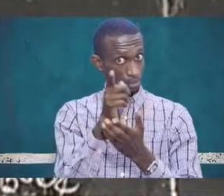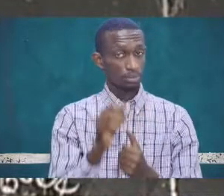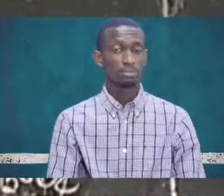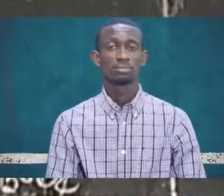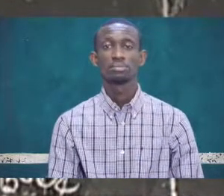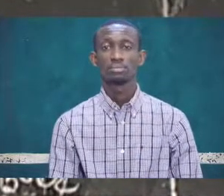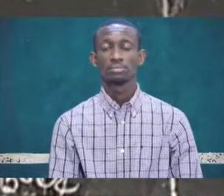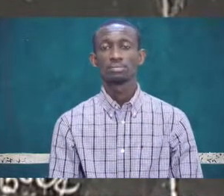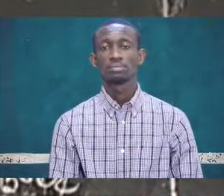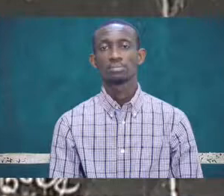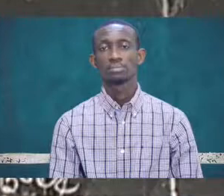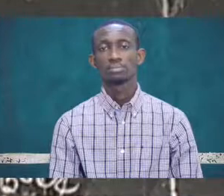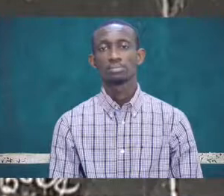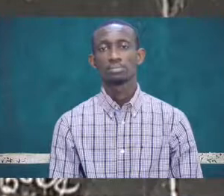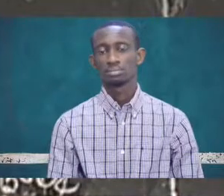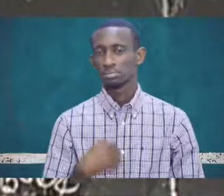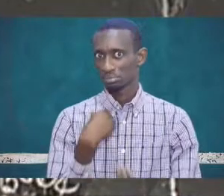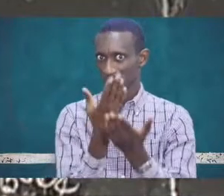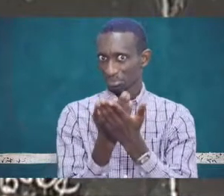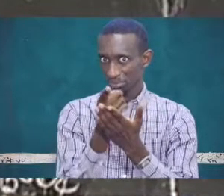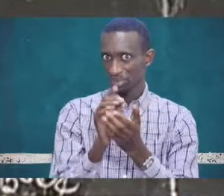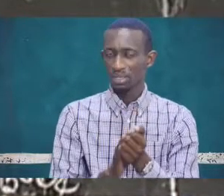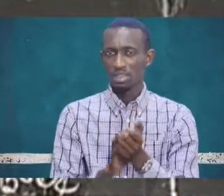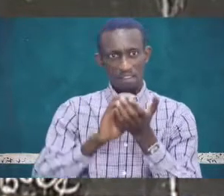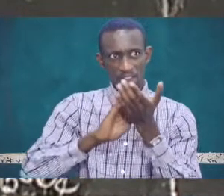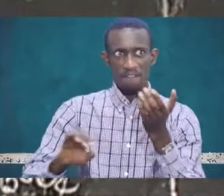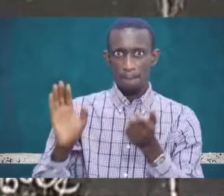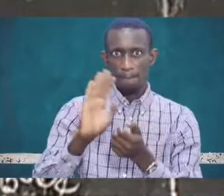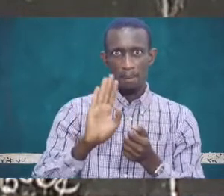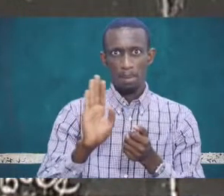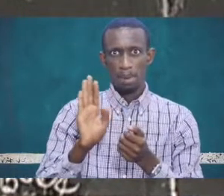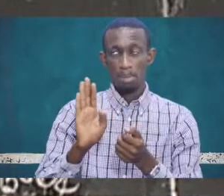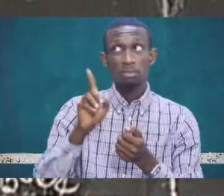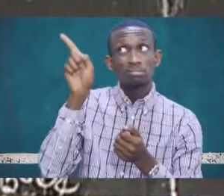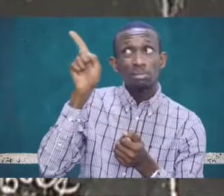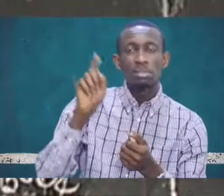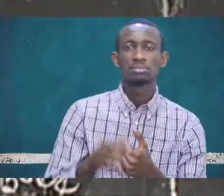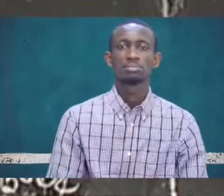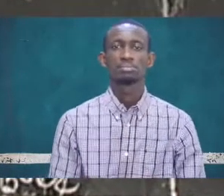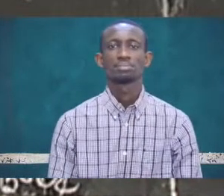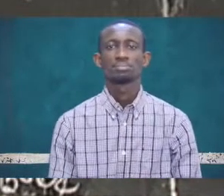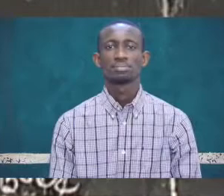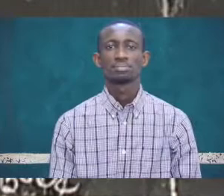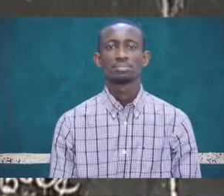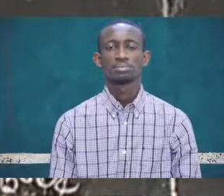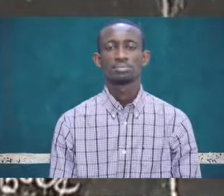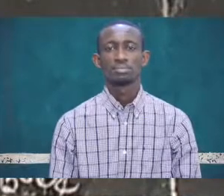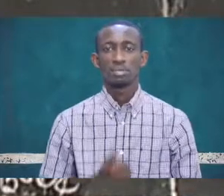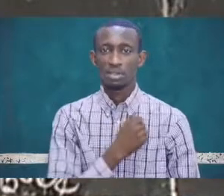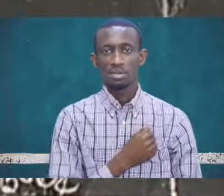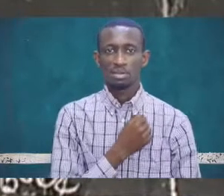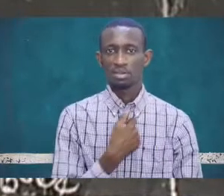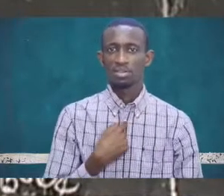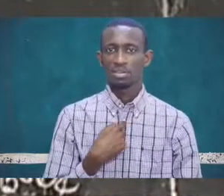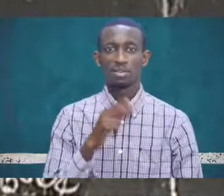me request that I remove this part that we started with. I hope you have been writing so that we